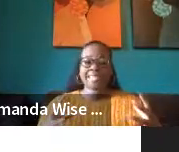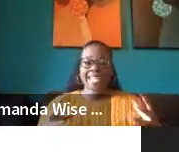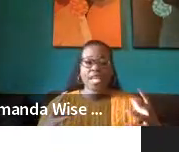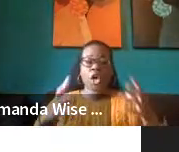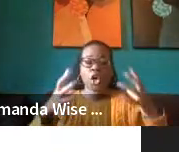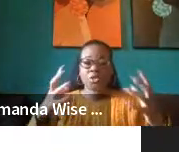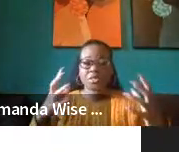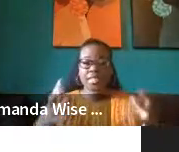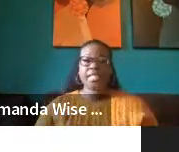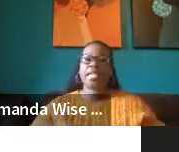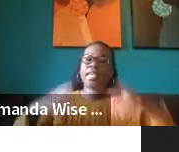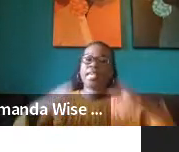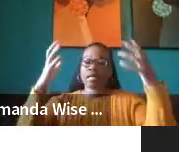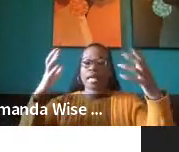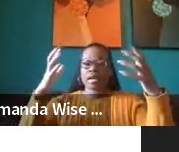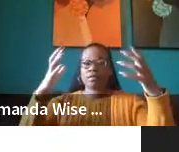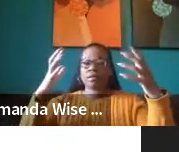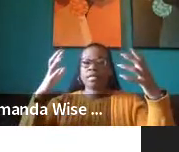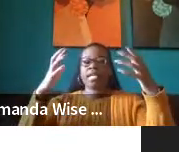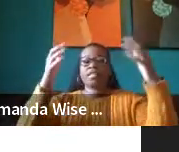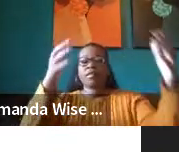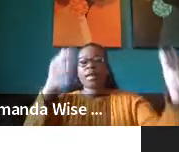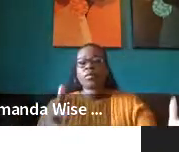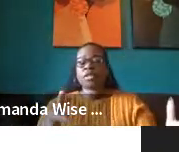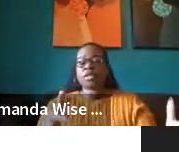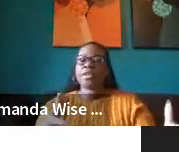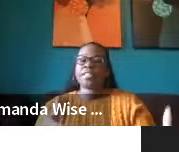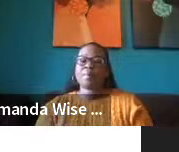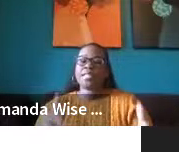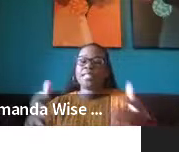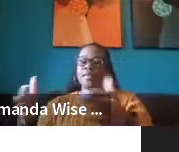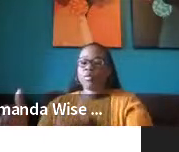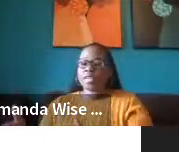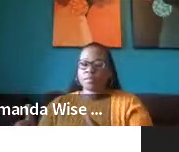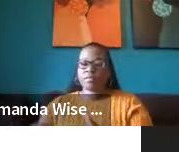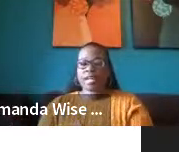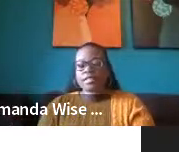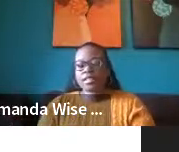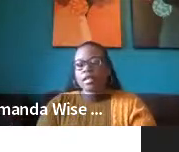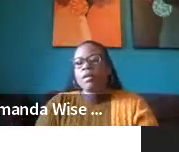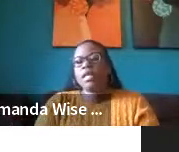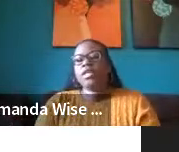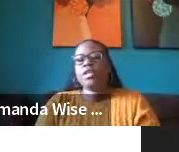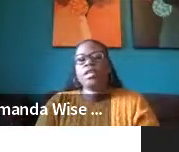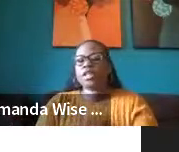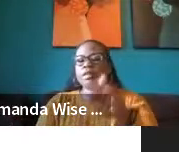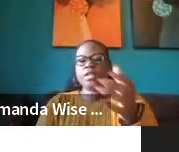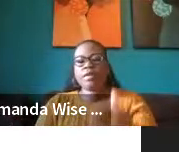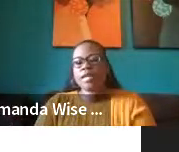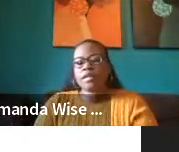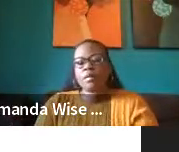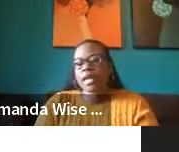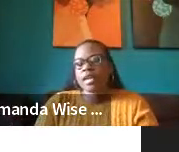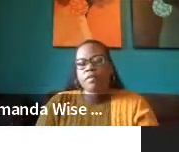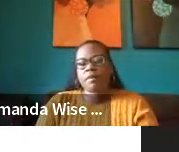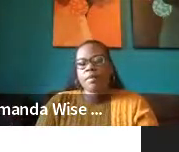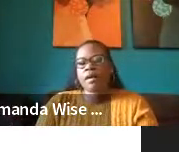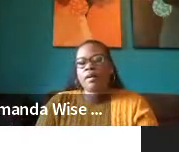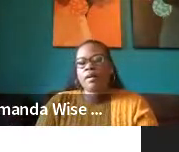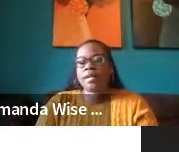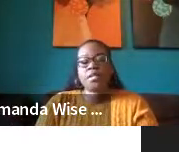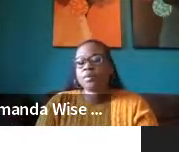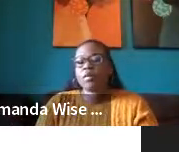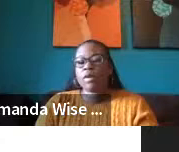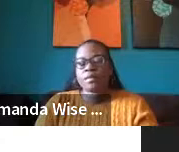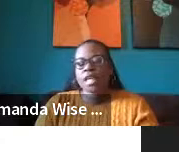your website hosted in the cloud. And so that's what Squarespace and Wix provide. So, you know, generally you can get a domain for